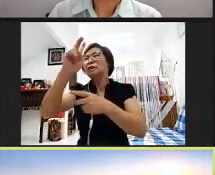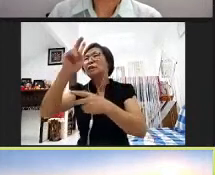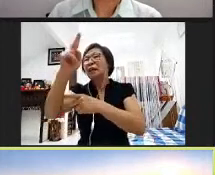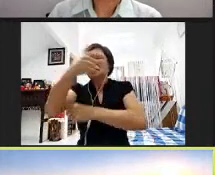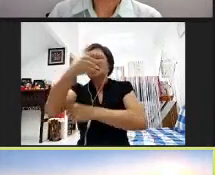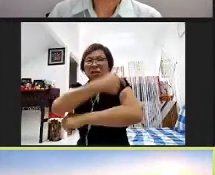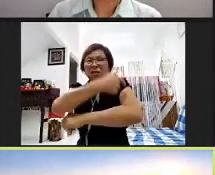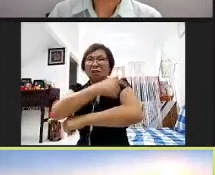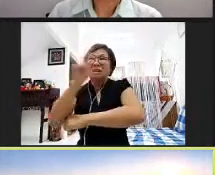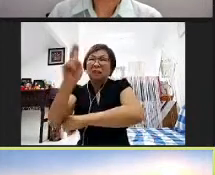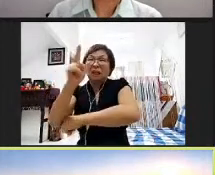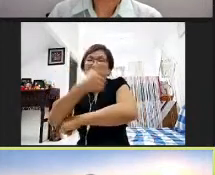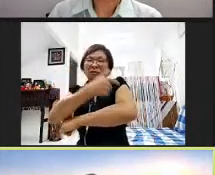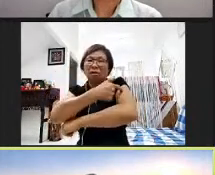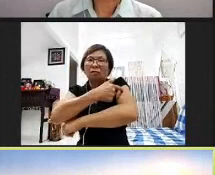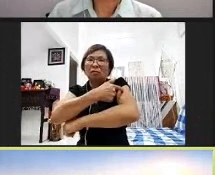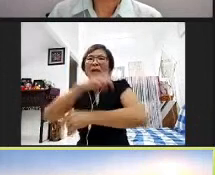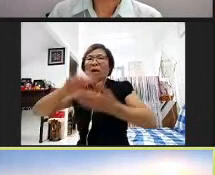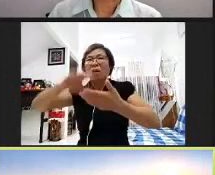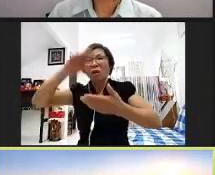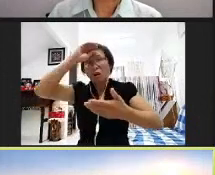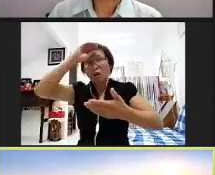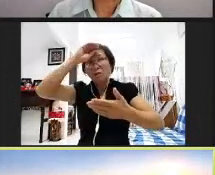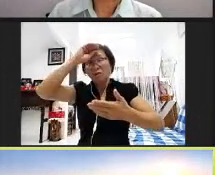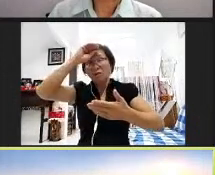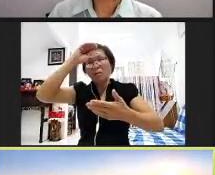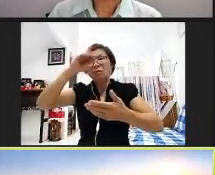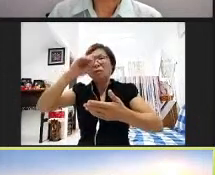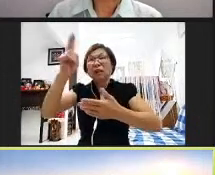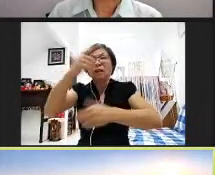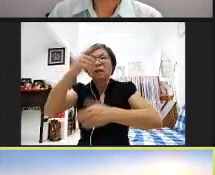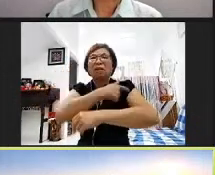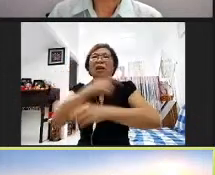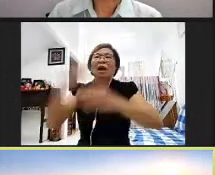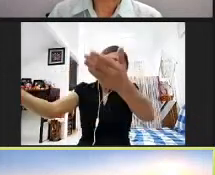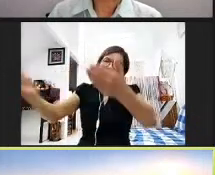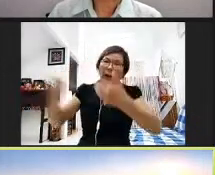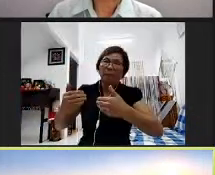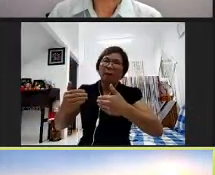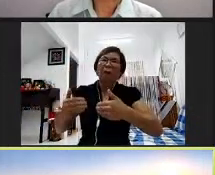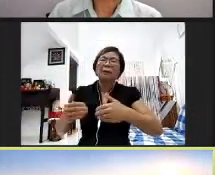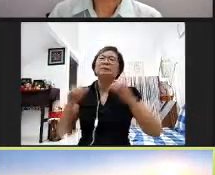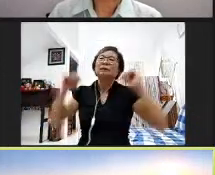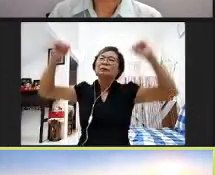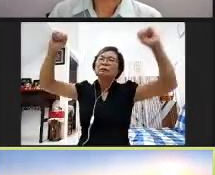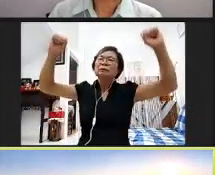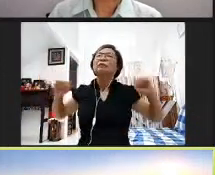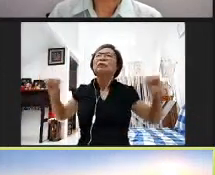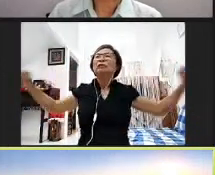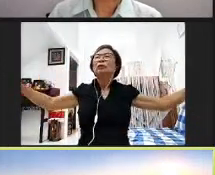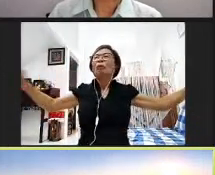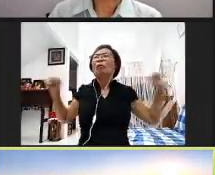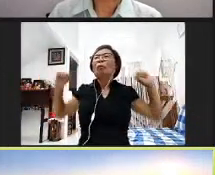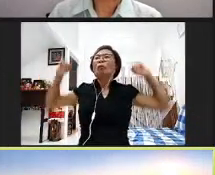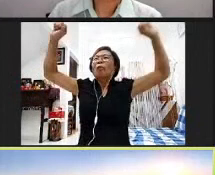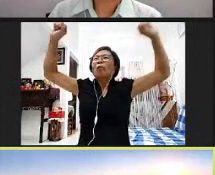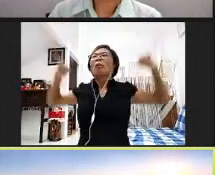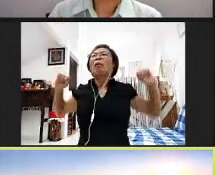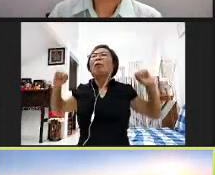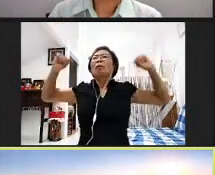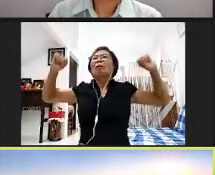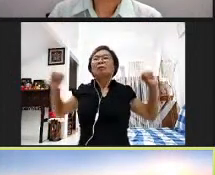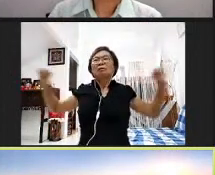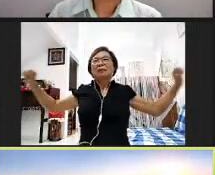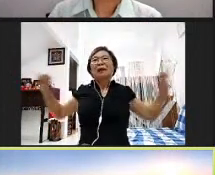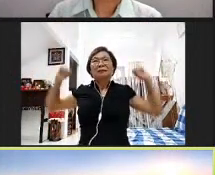injections, I have learned from my first injections, I come back. You know, you exercise your arm, the side that